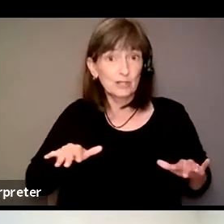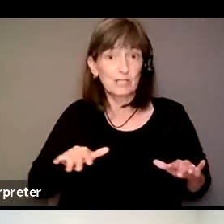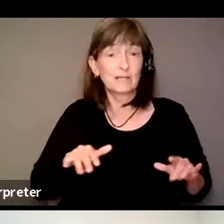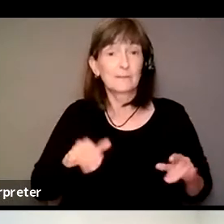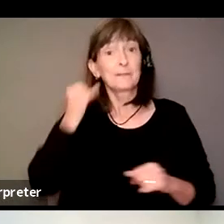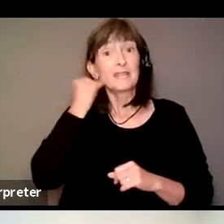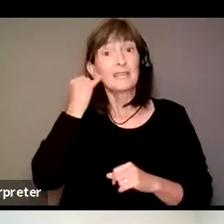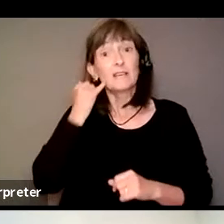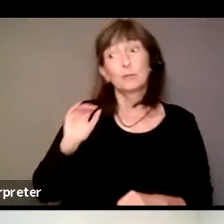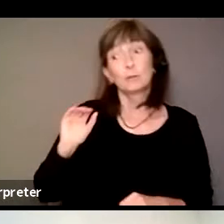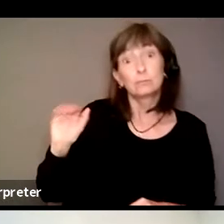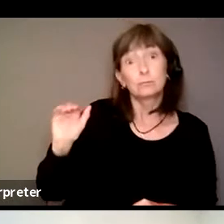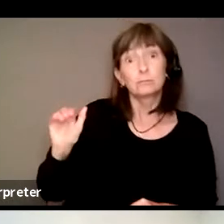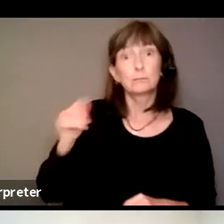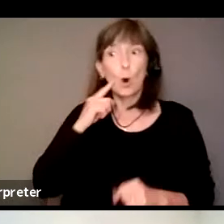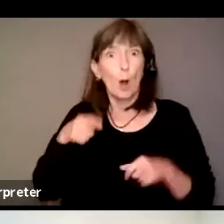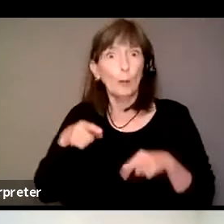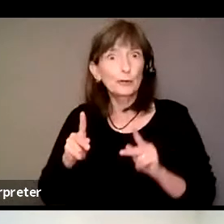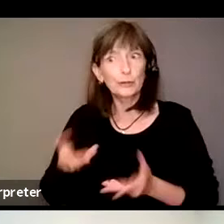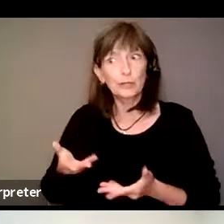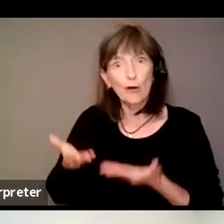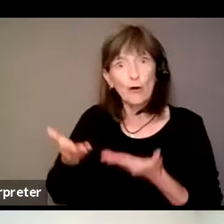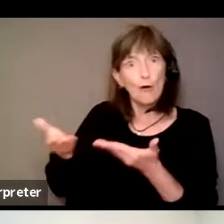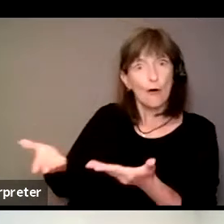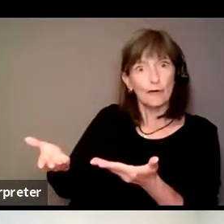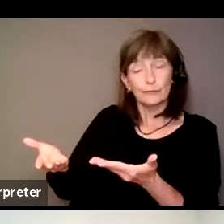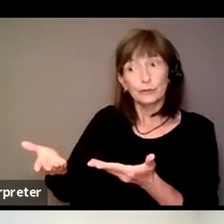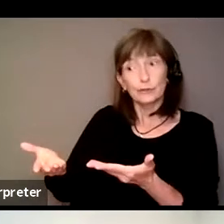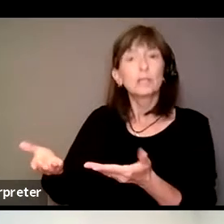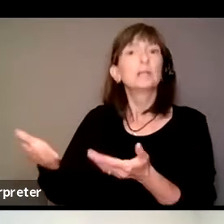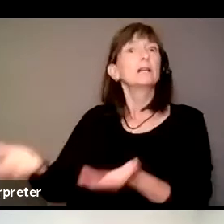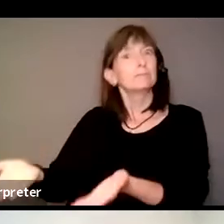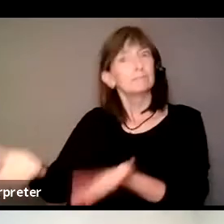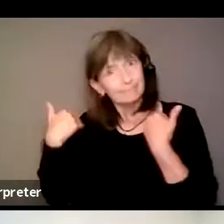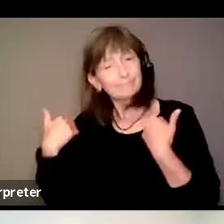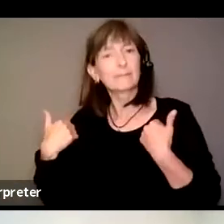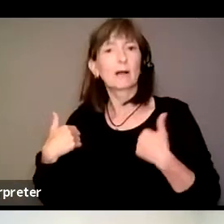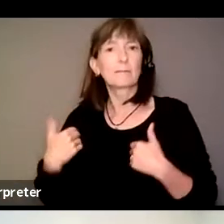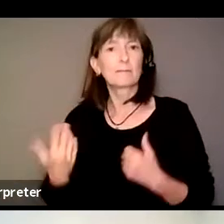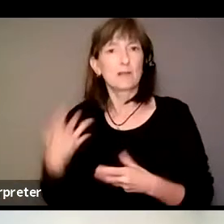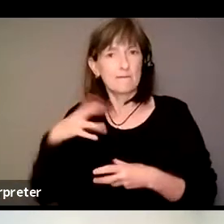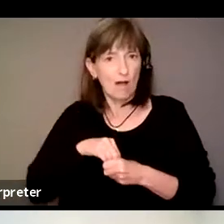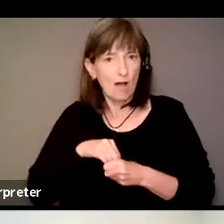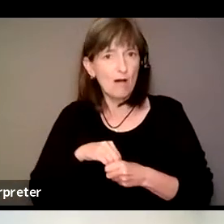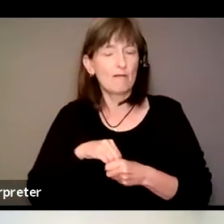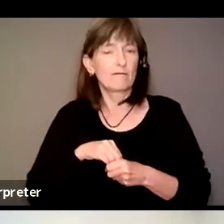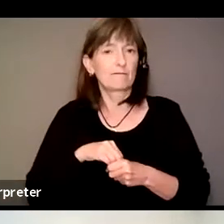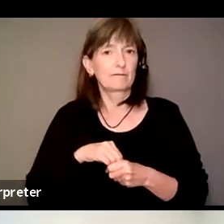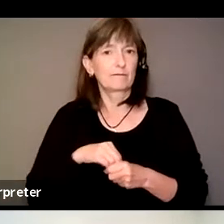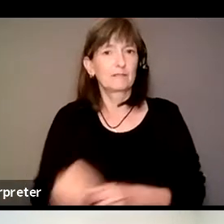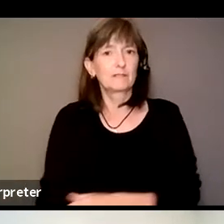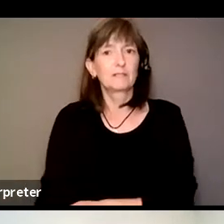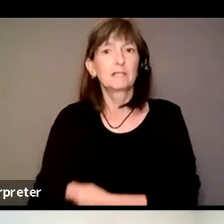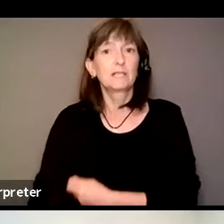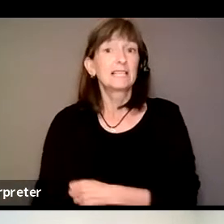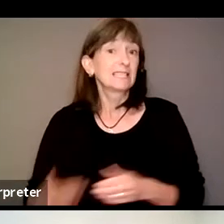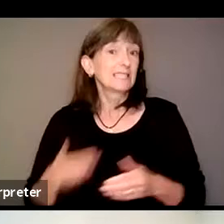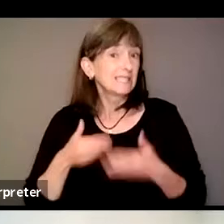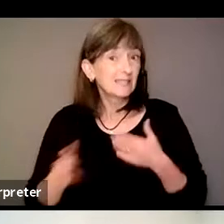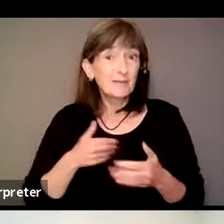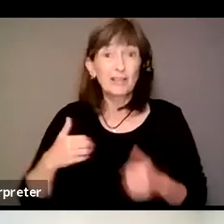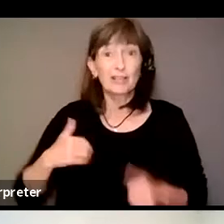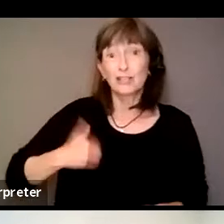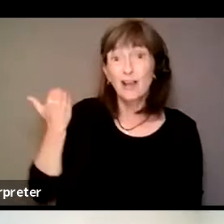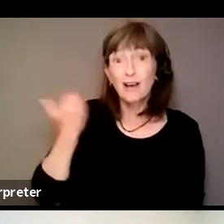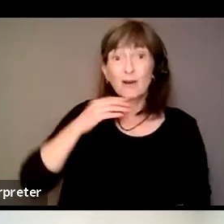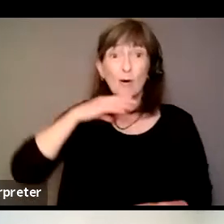or participate in council matters in any capacity, I would definitely say it's something that people should go for. It doesn't matter how young you